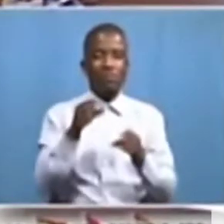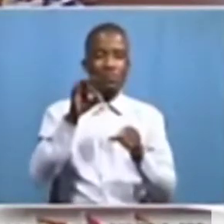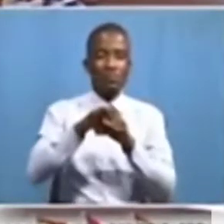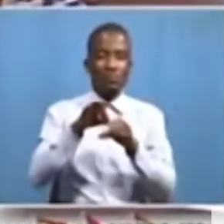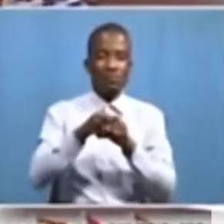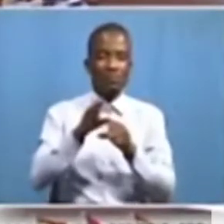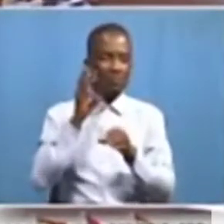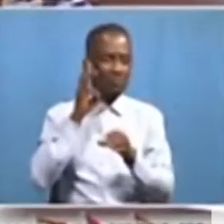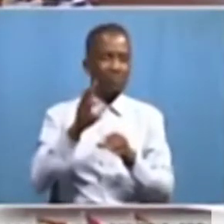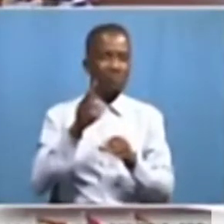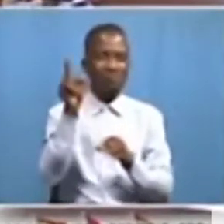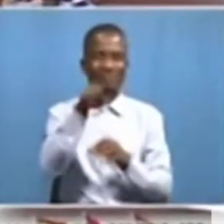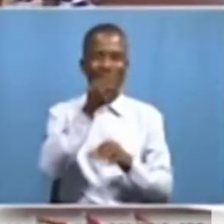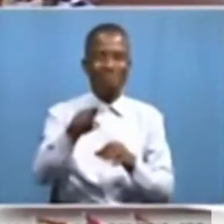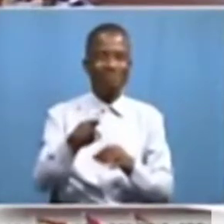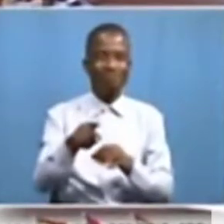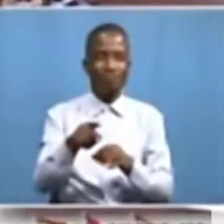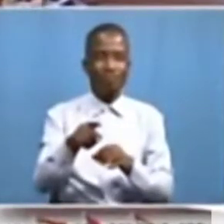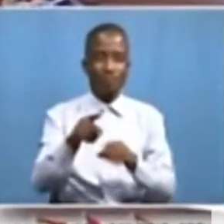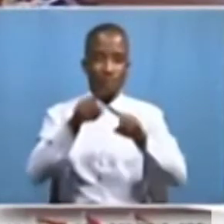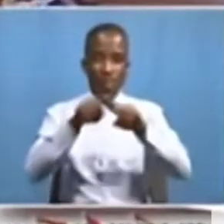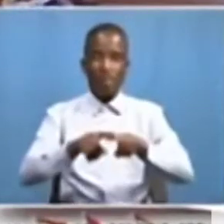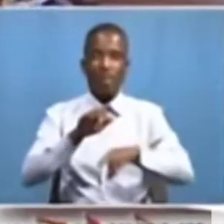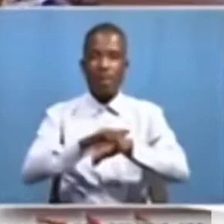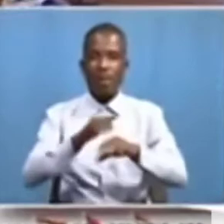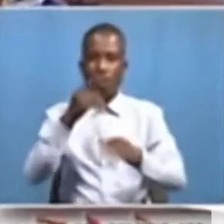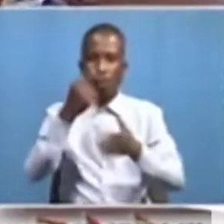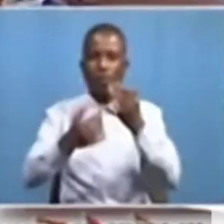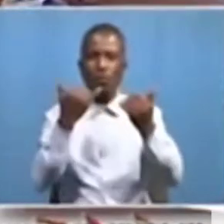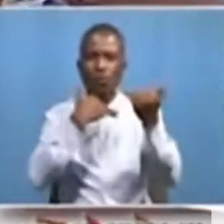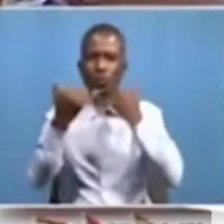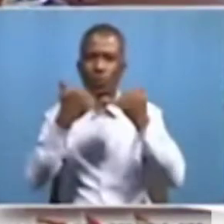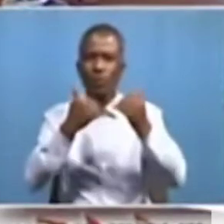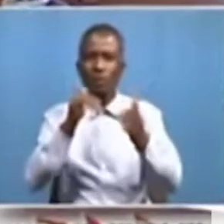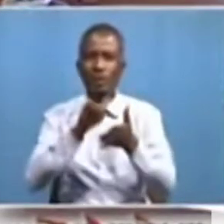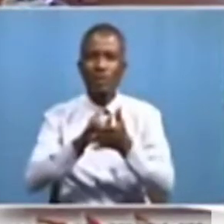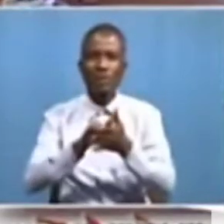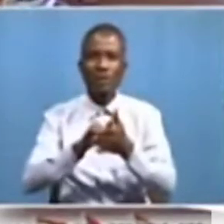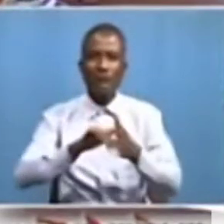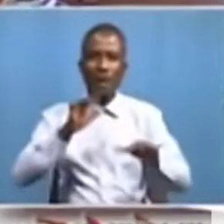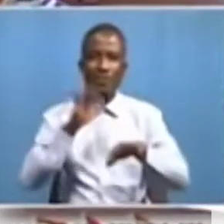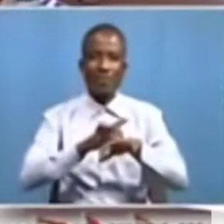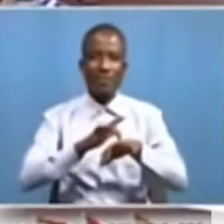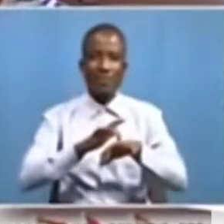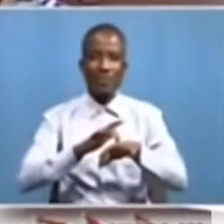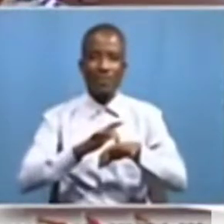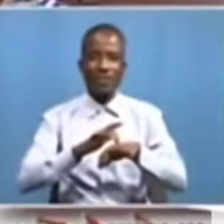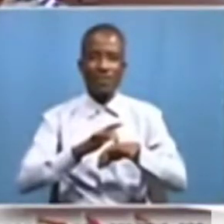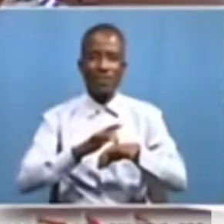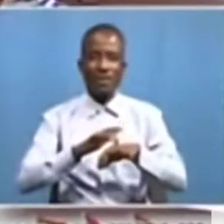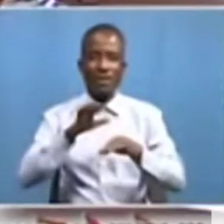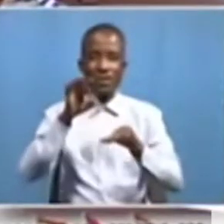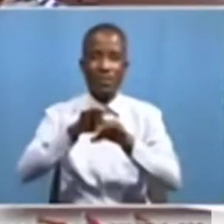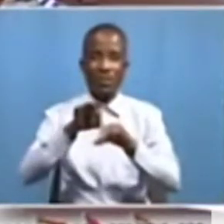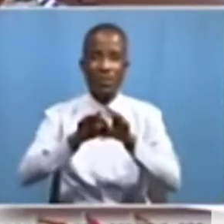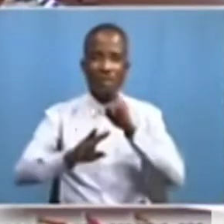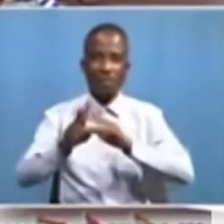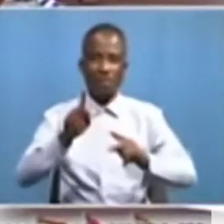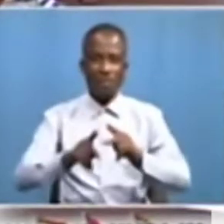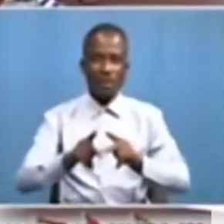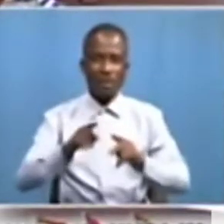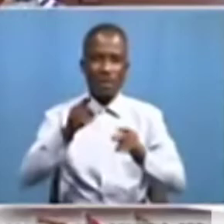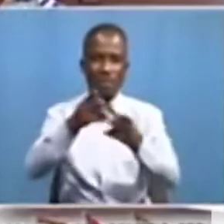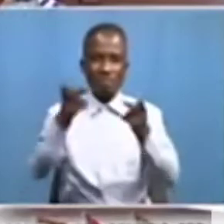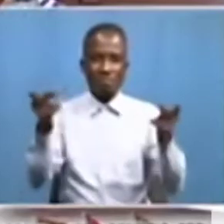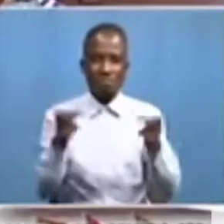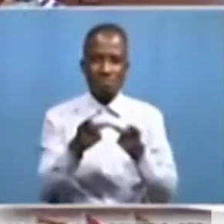be voided upon the occurrence of infractions that actually affect the votes of the citizens cast at the polling